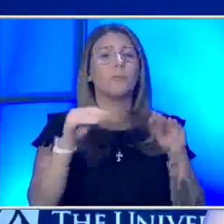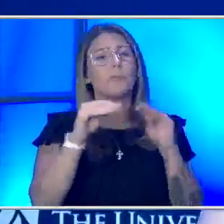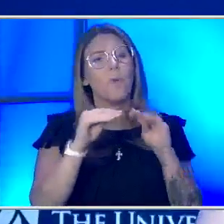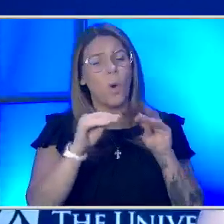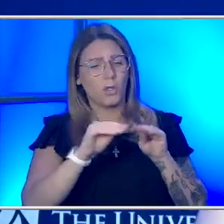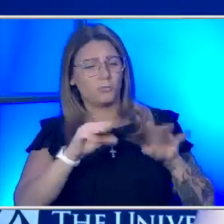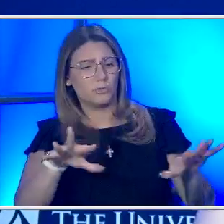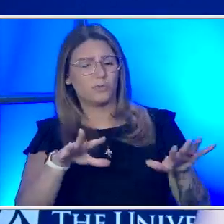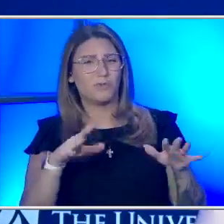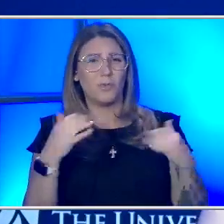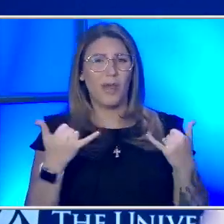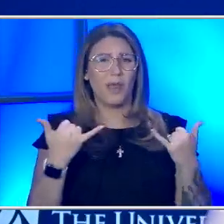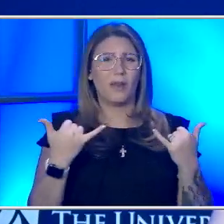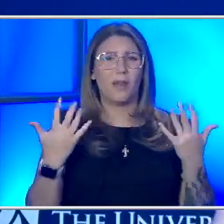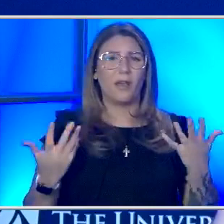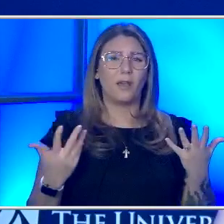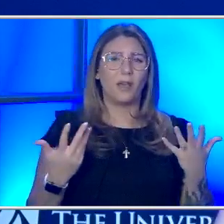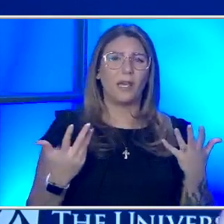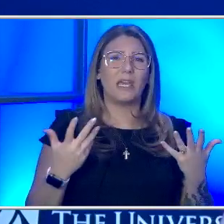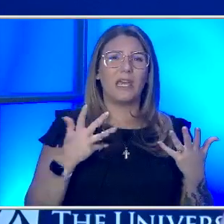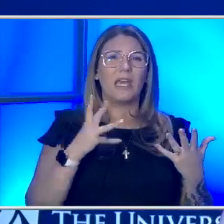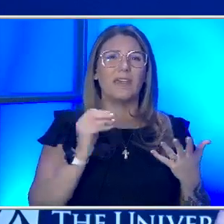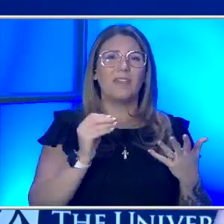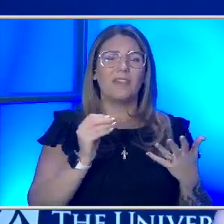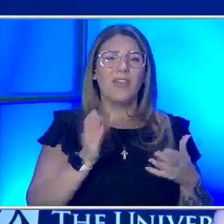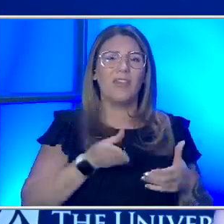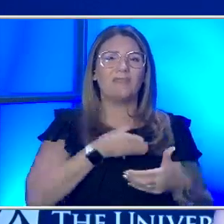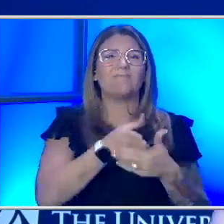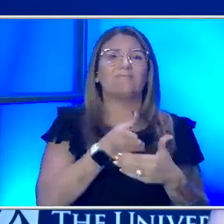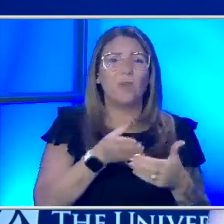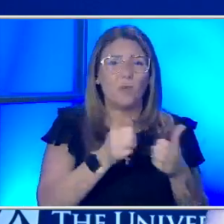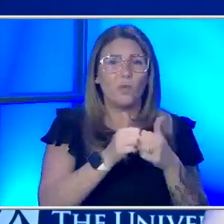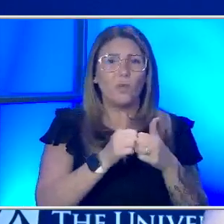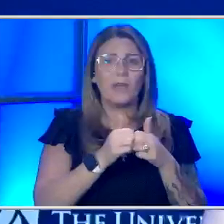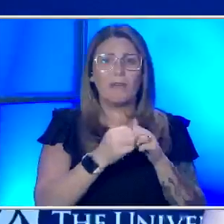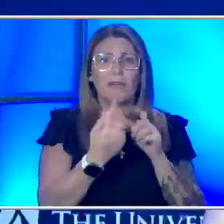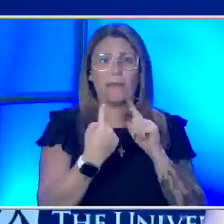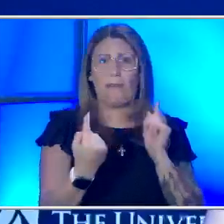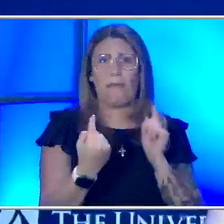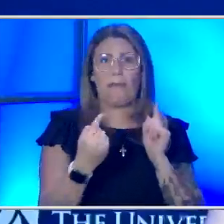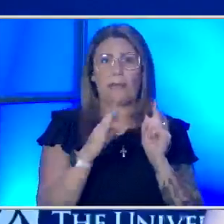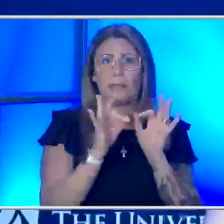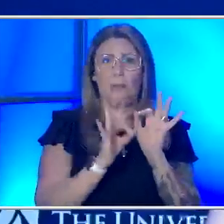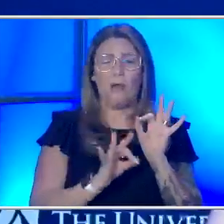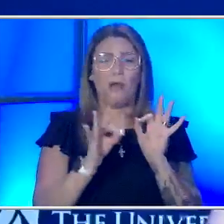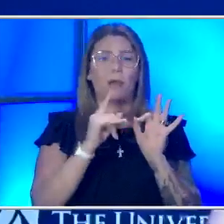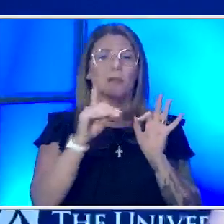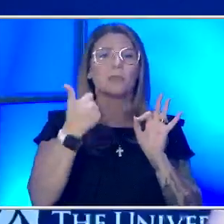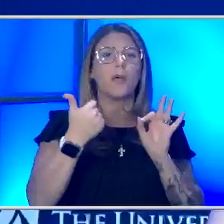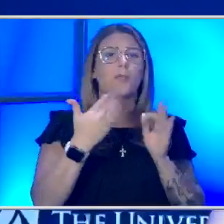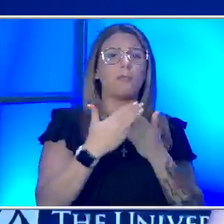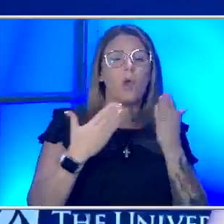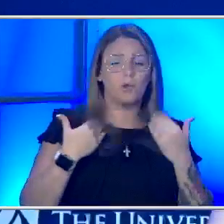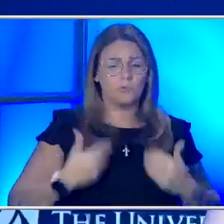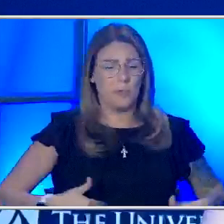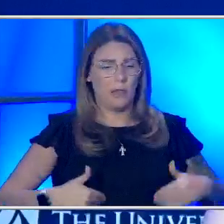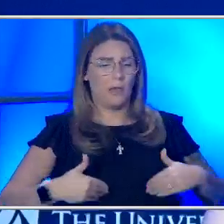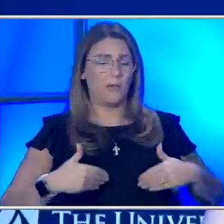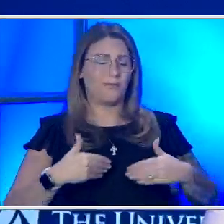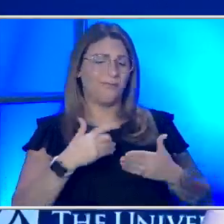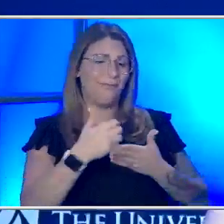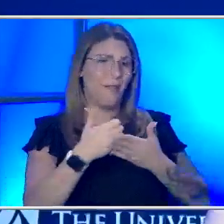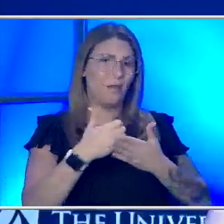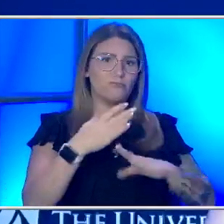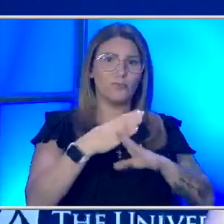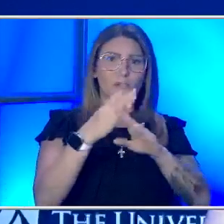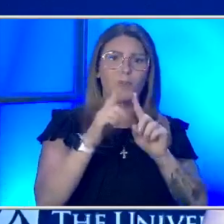time is really that evasion of antibodies. We know there are other parts of our immune system that help protect us against disease and severe disease. We're